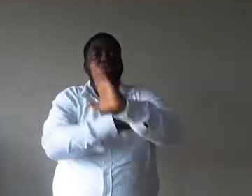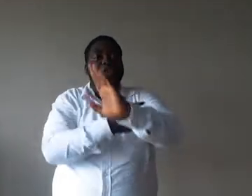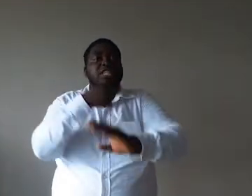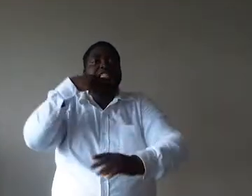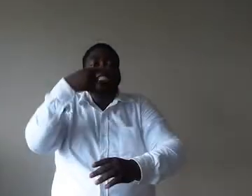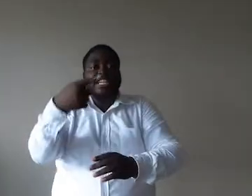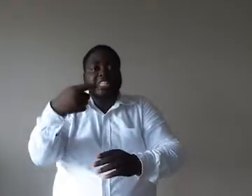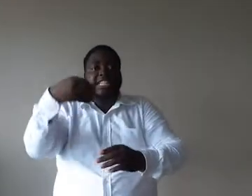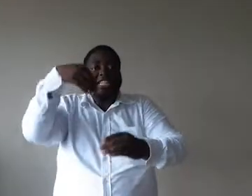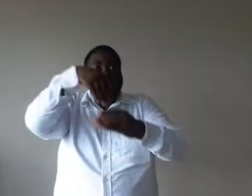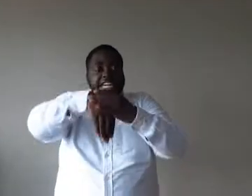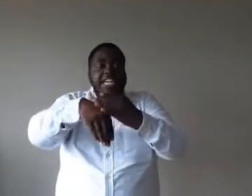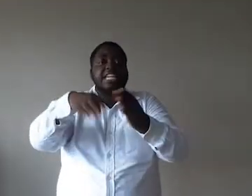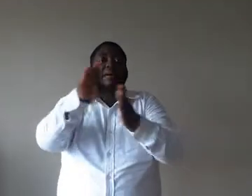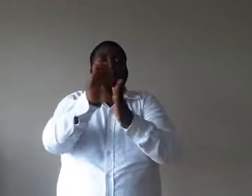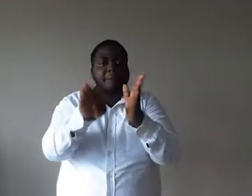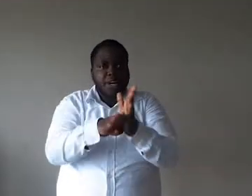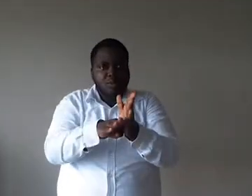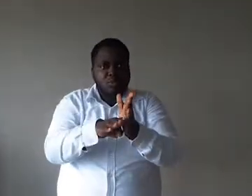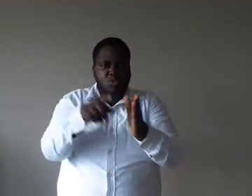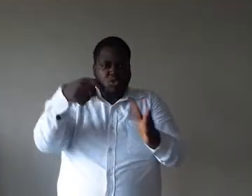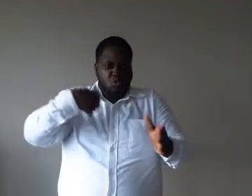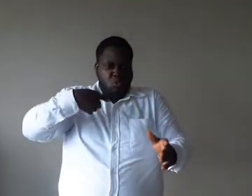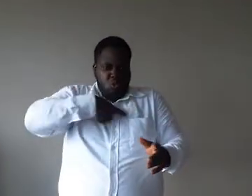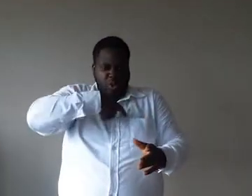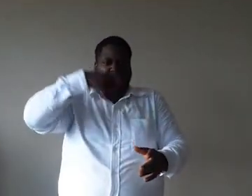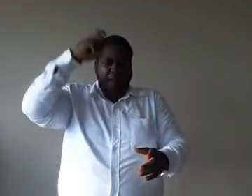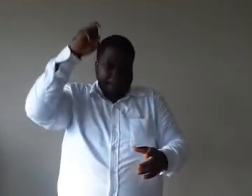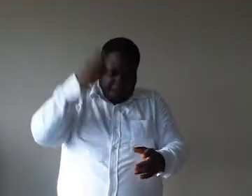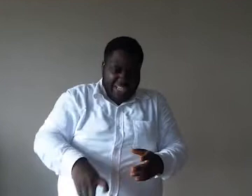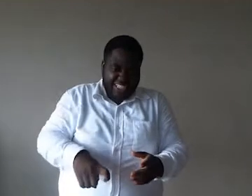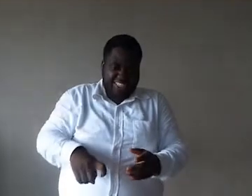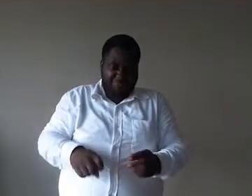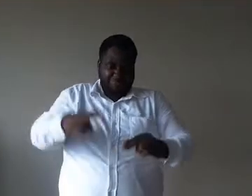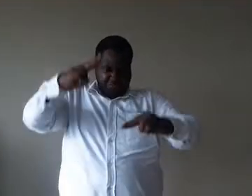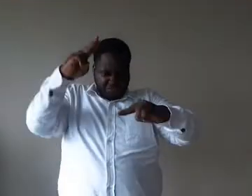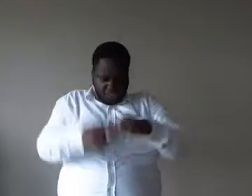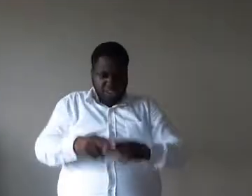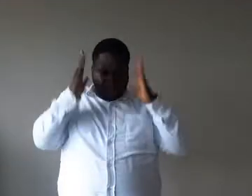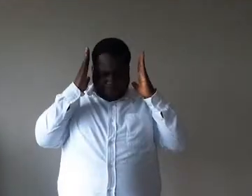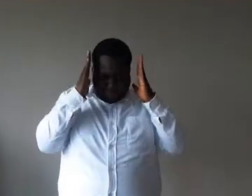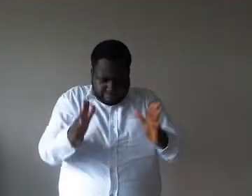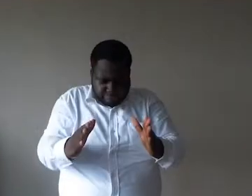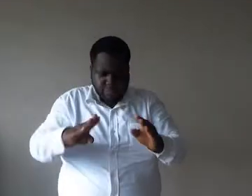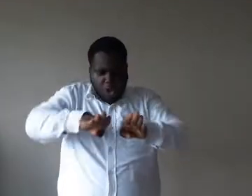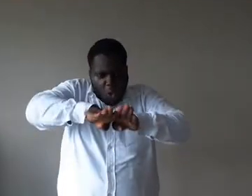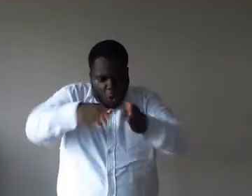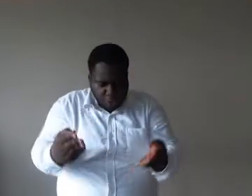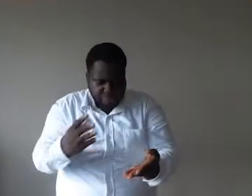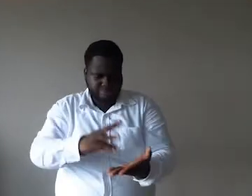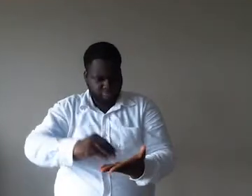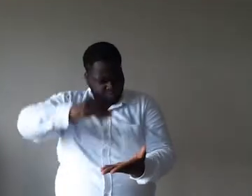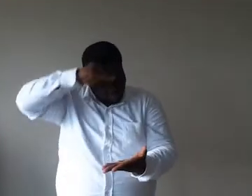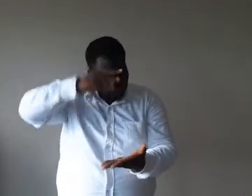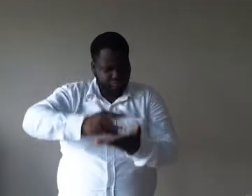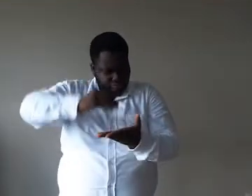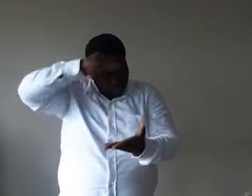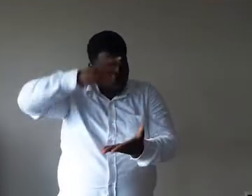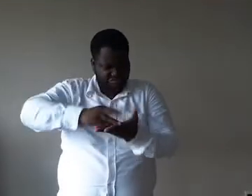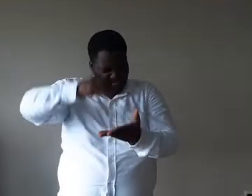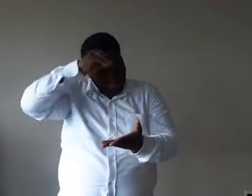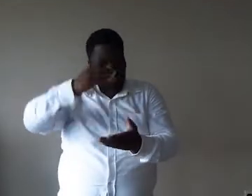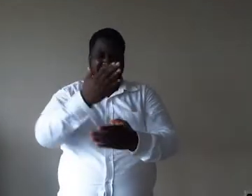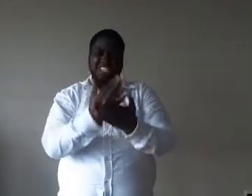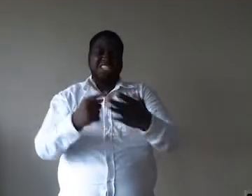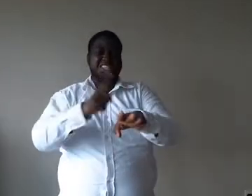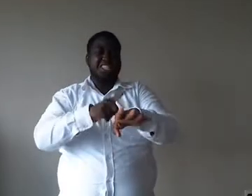are studying your scriptures, kindly remember Nehemiah 8, verse number 8. Always read distinctly. And after reading